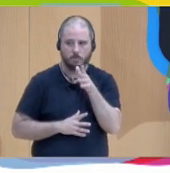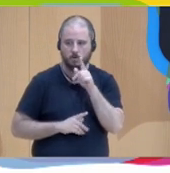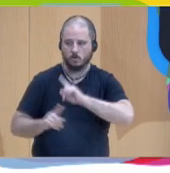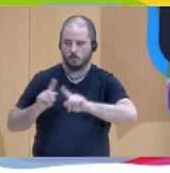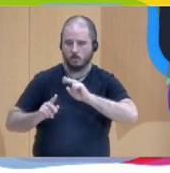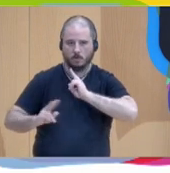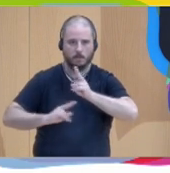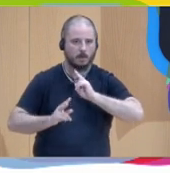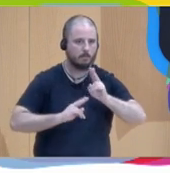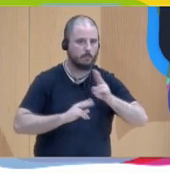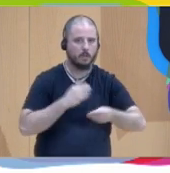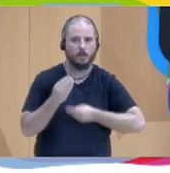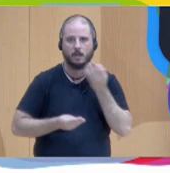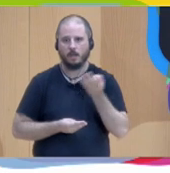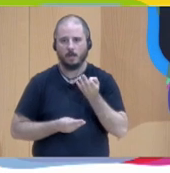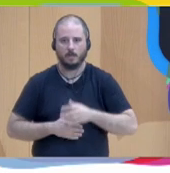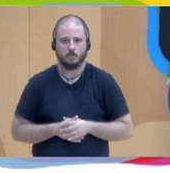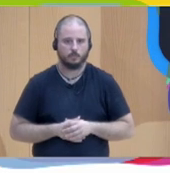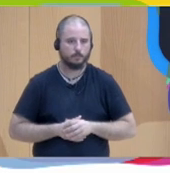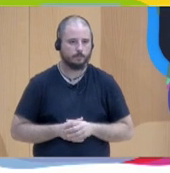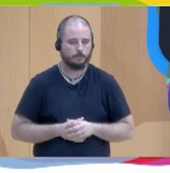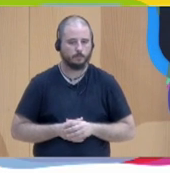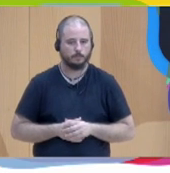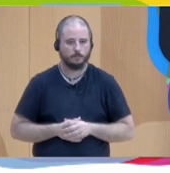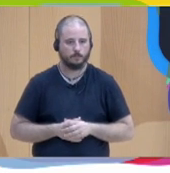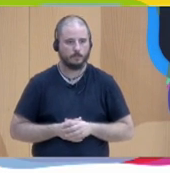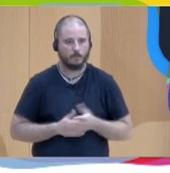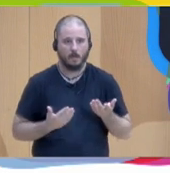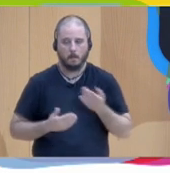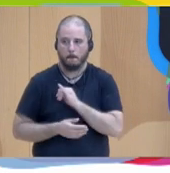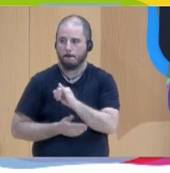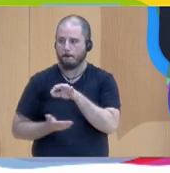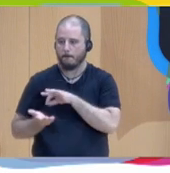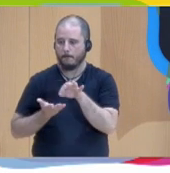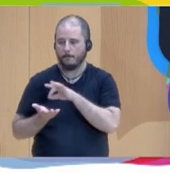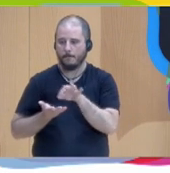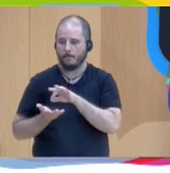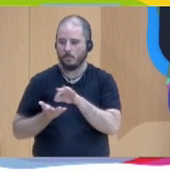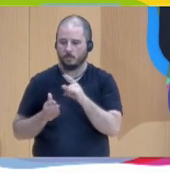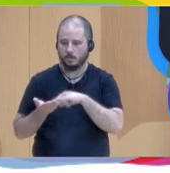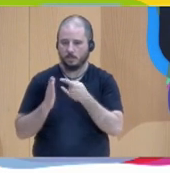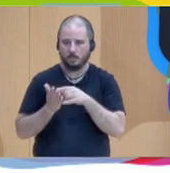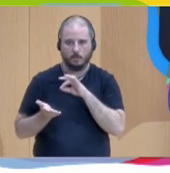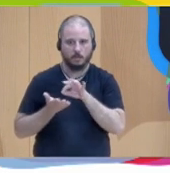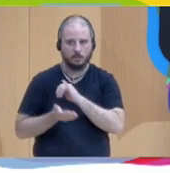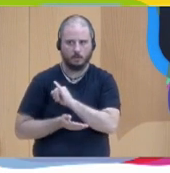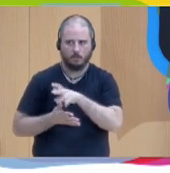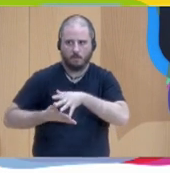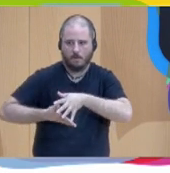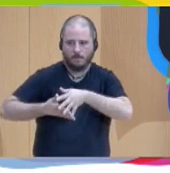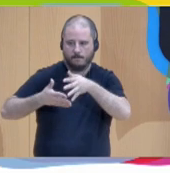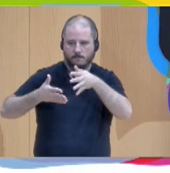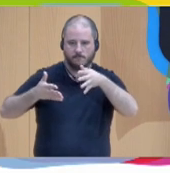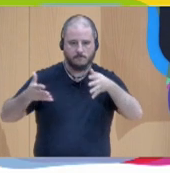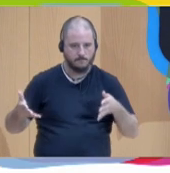service system in ways on reducing. So